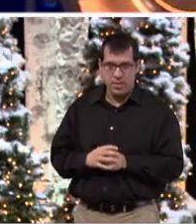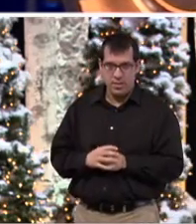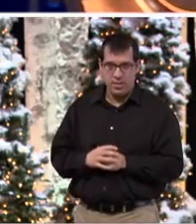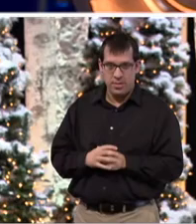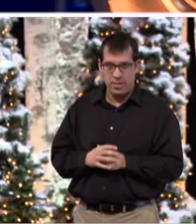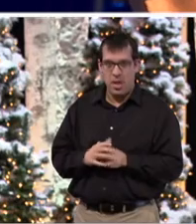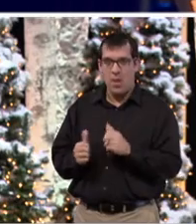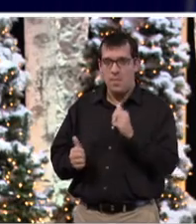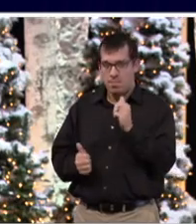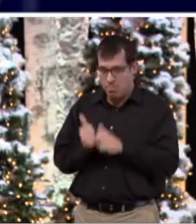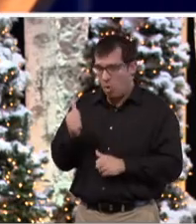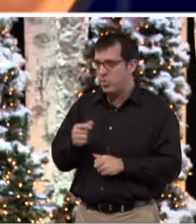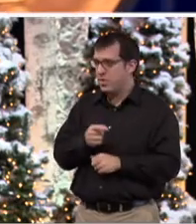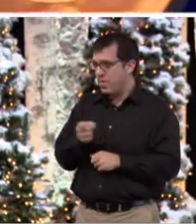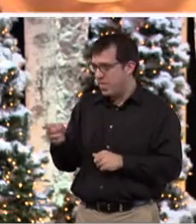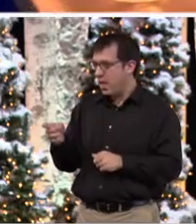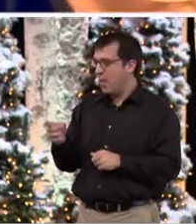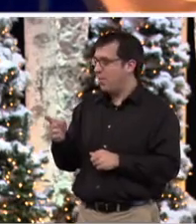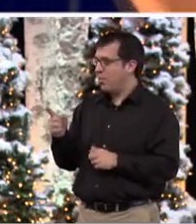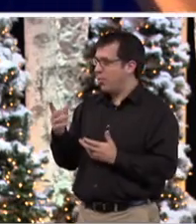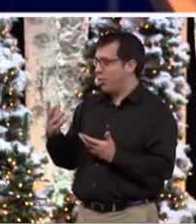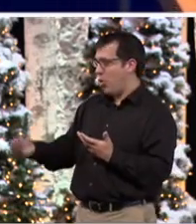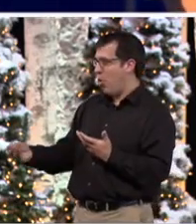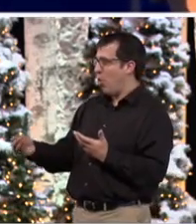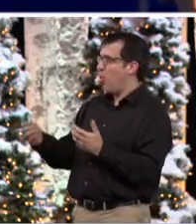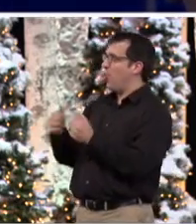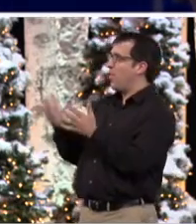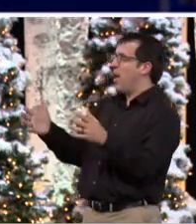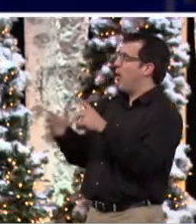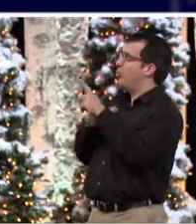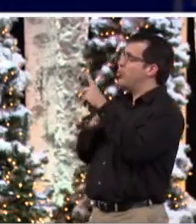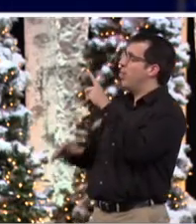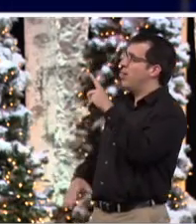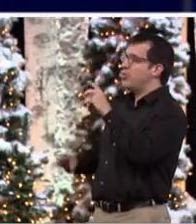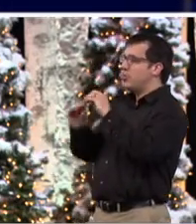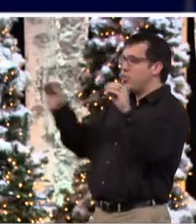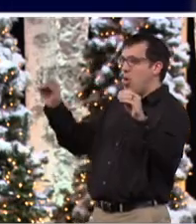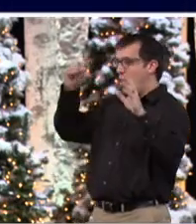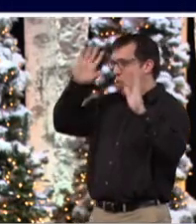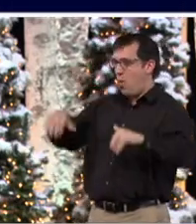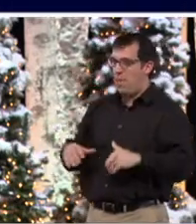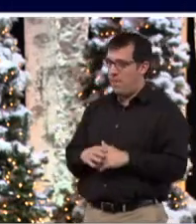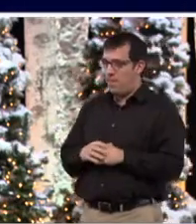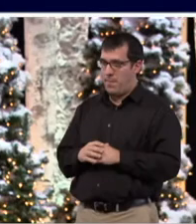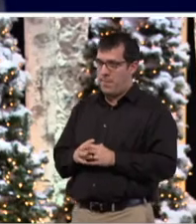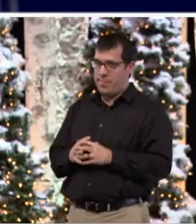And most of them will go into a Christless eternity with no hope.